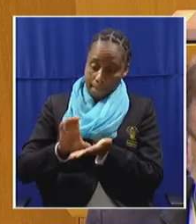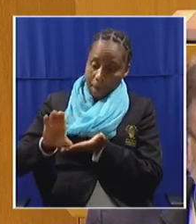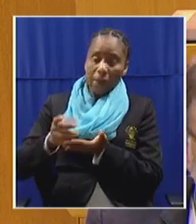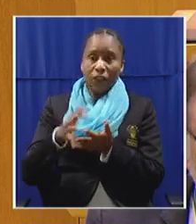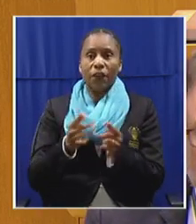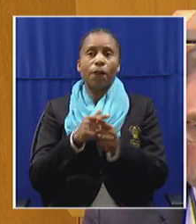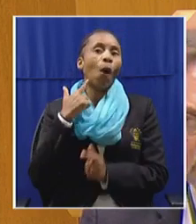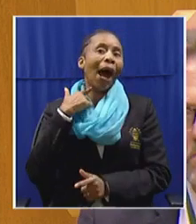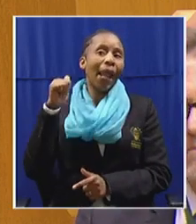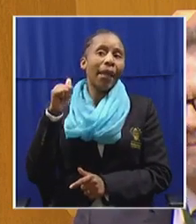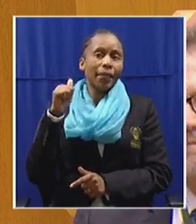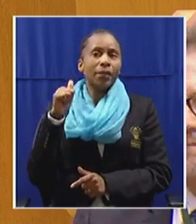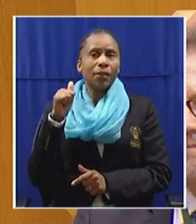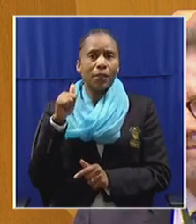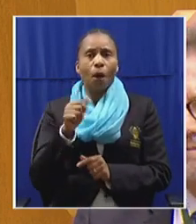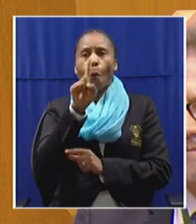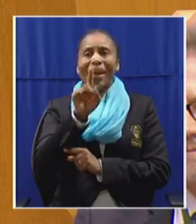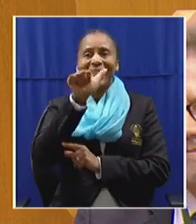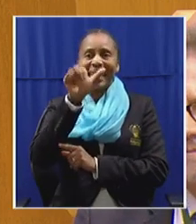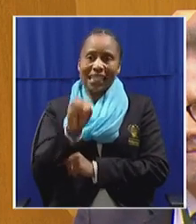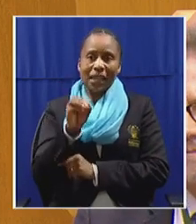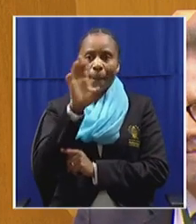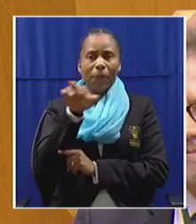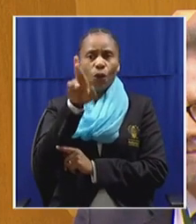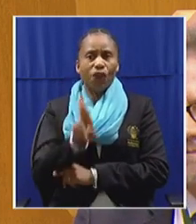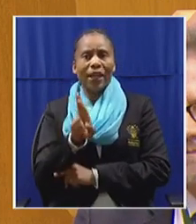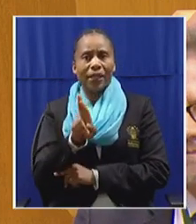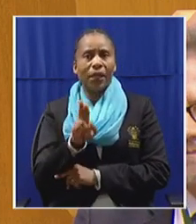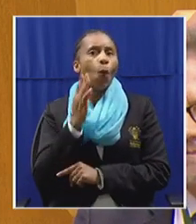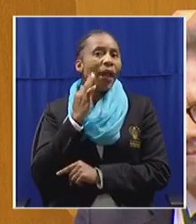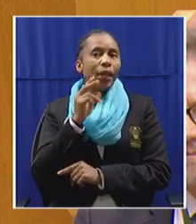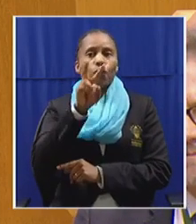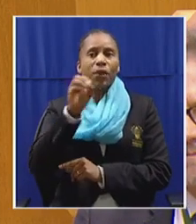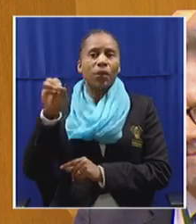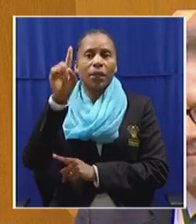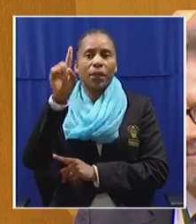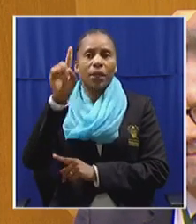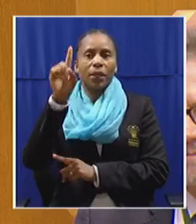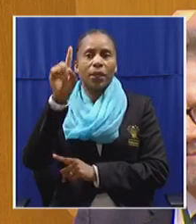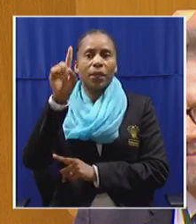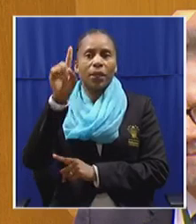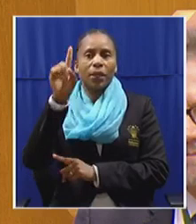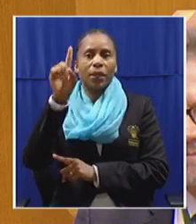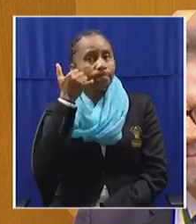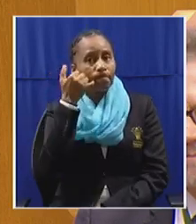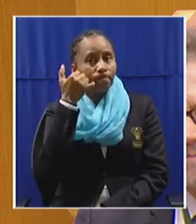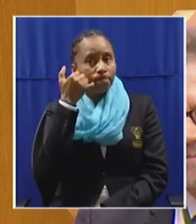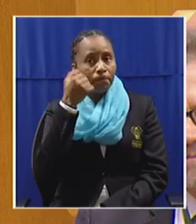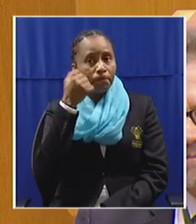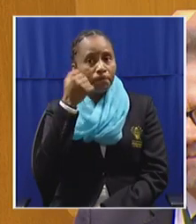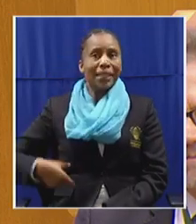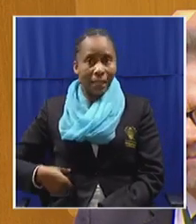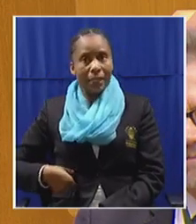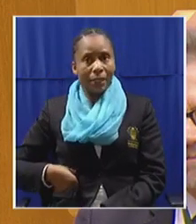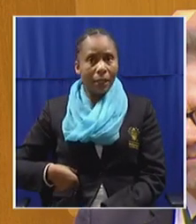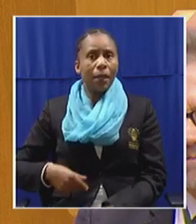Alex Renewal Project, 160 million rand in 2001 by President Mbeki, announced from that very podium where you are.